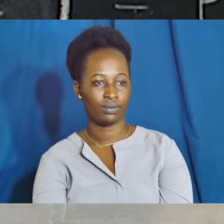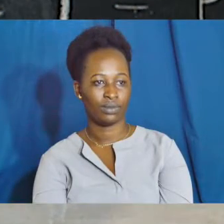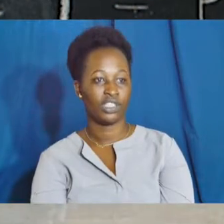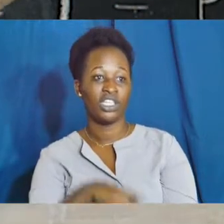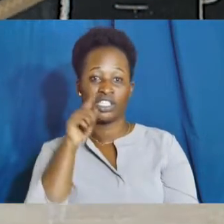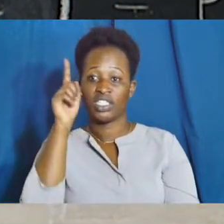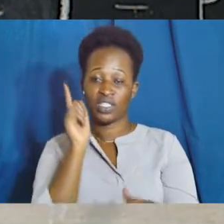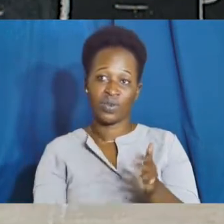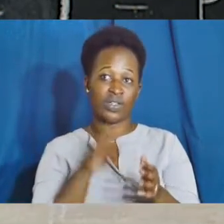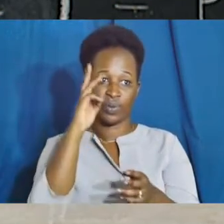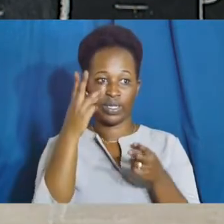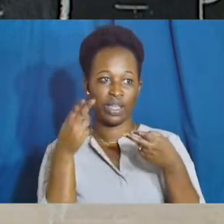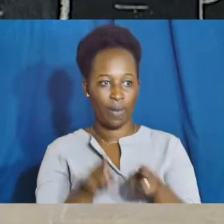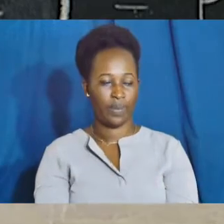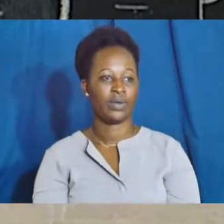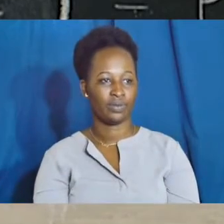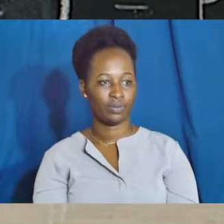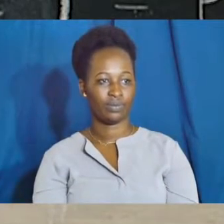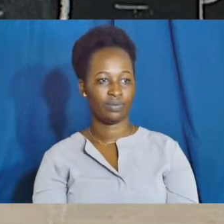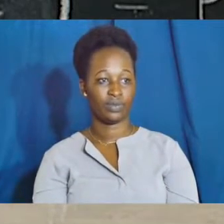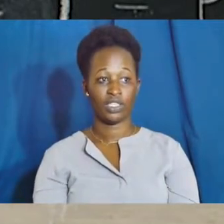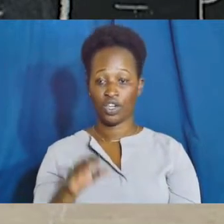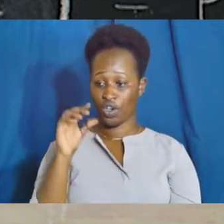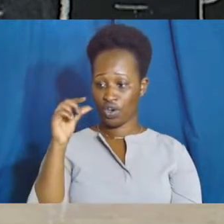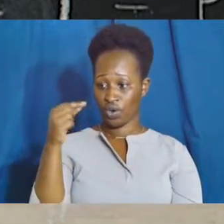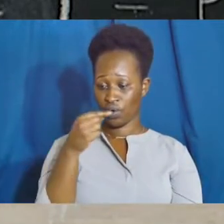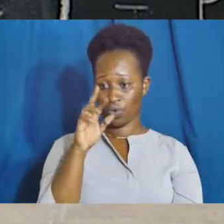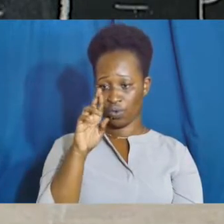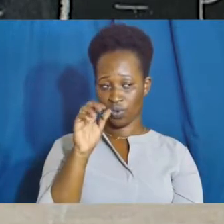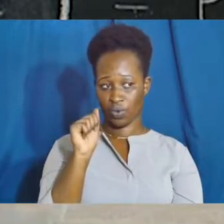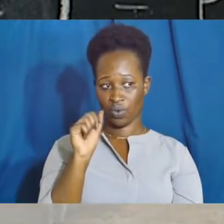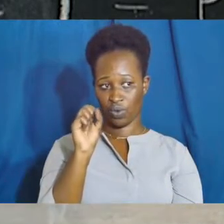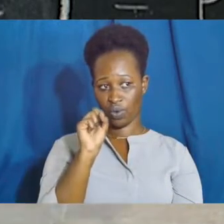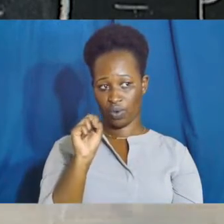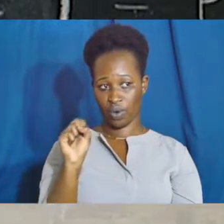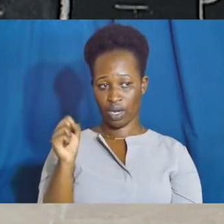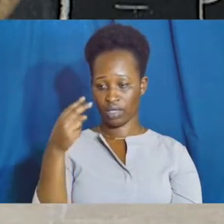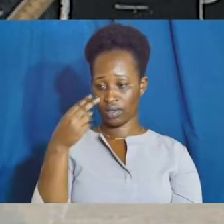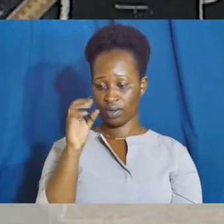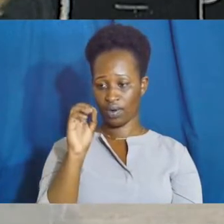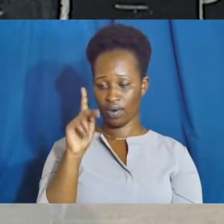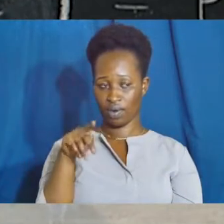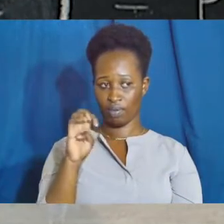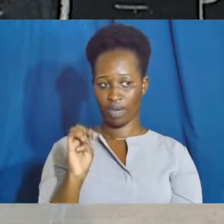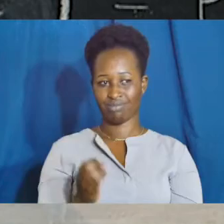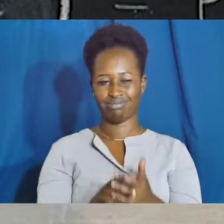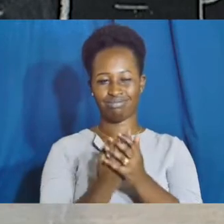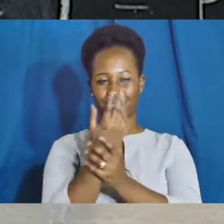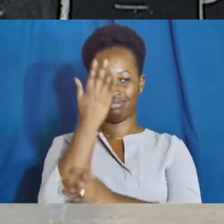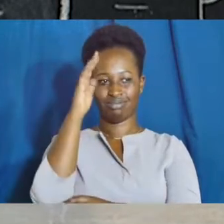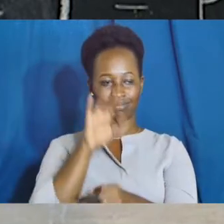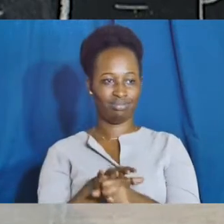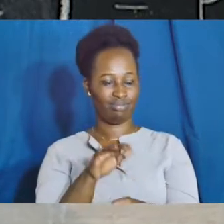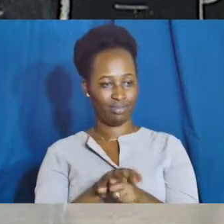this is what will happen. The grasshopper will increase. There will become very many